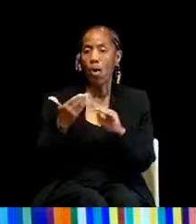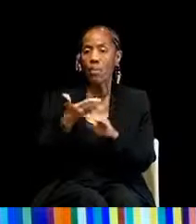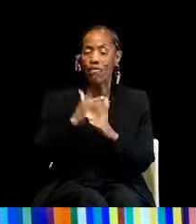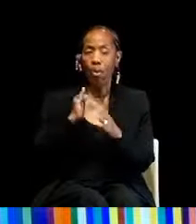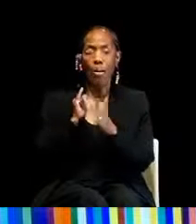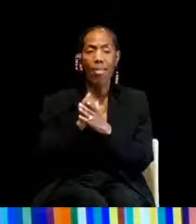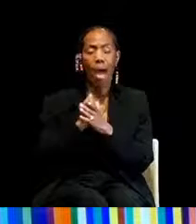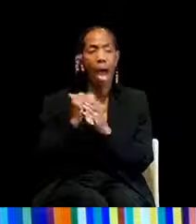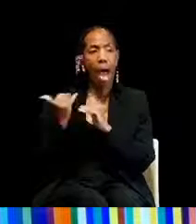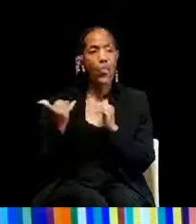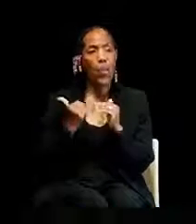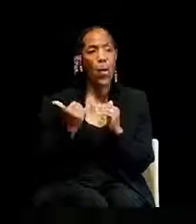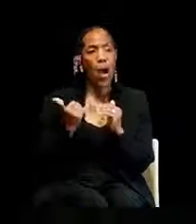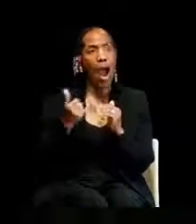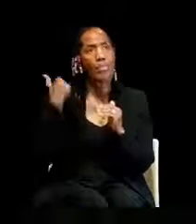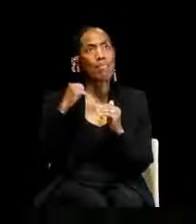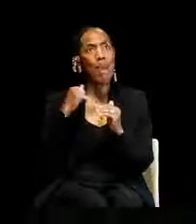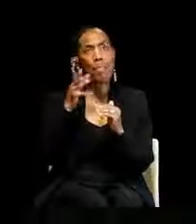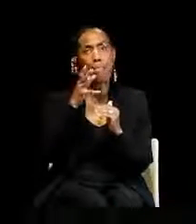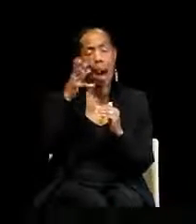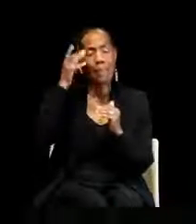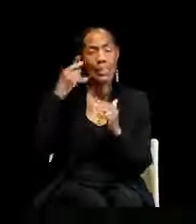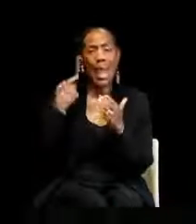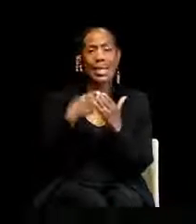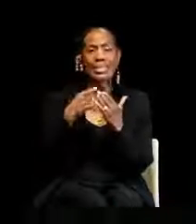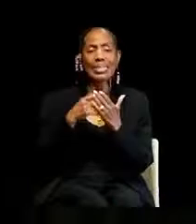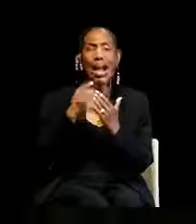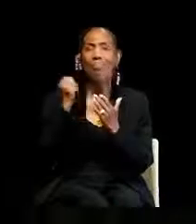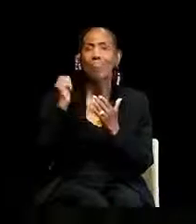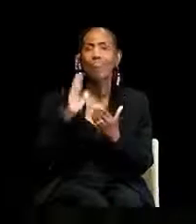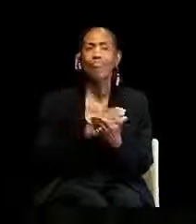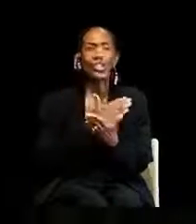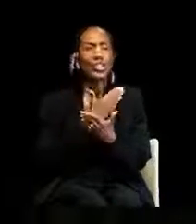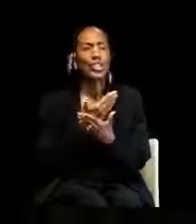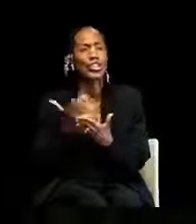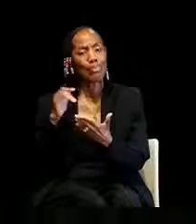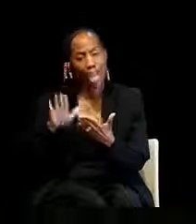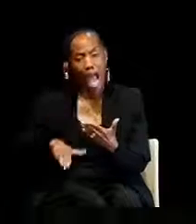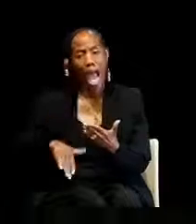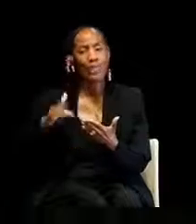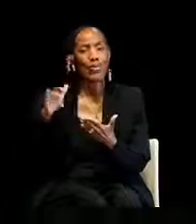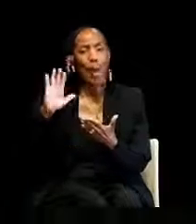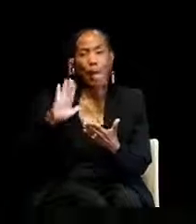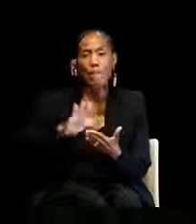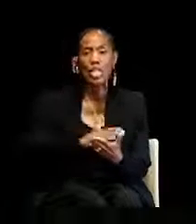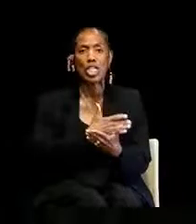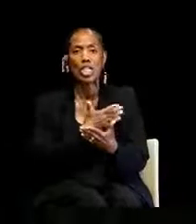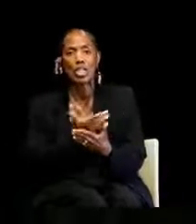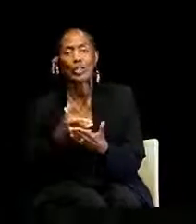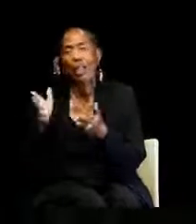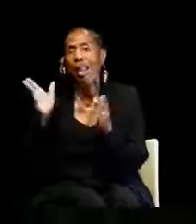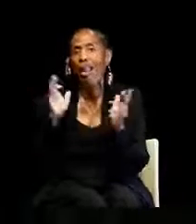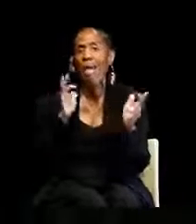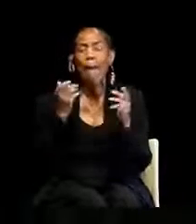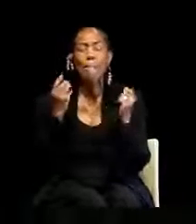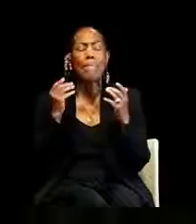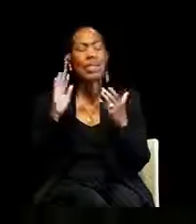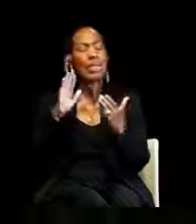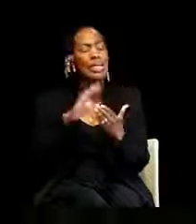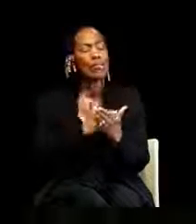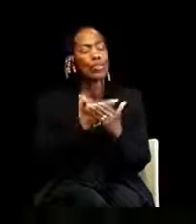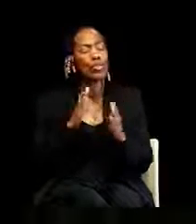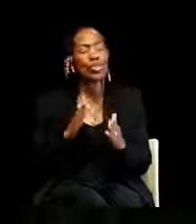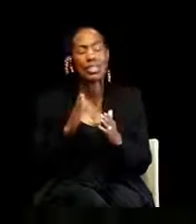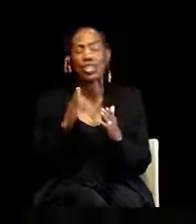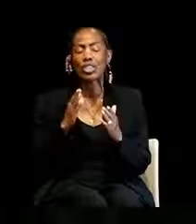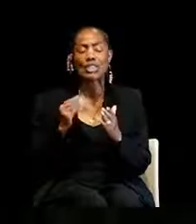I remember my parents talking about, music that I grew up listening to. So many Liberian musicians and artists were